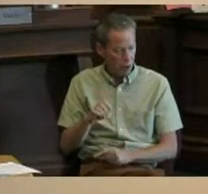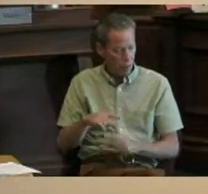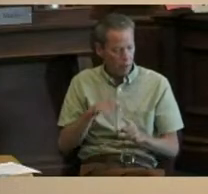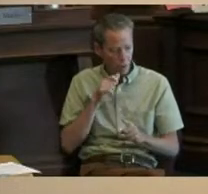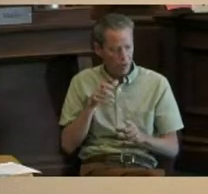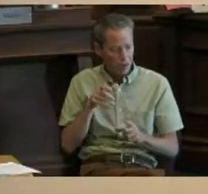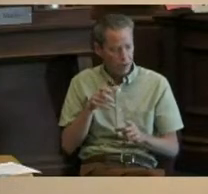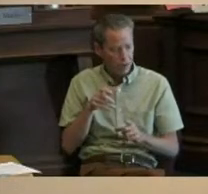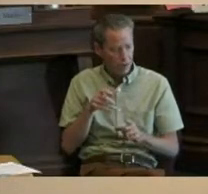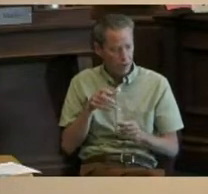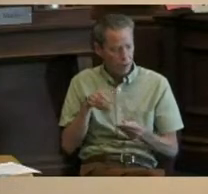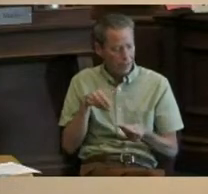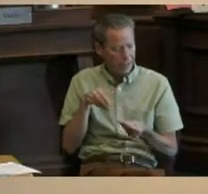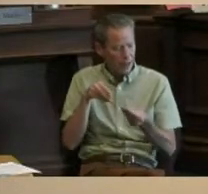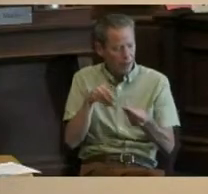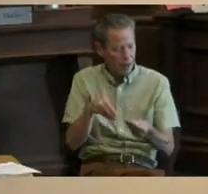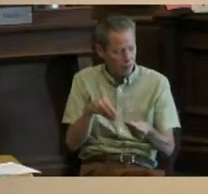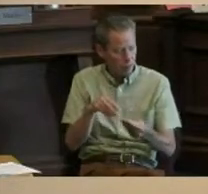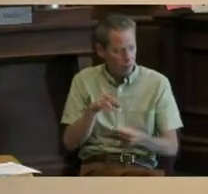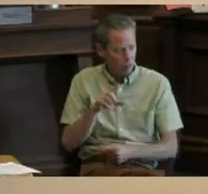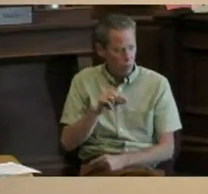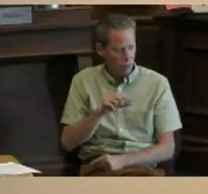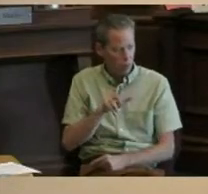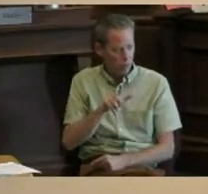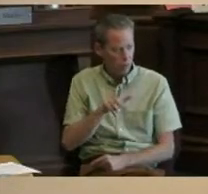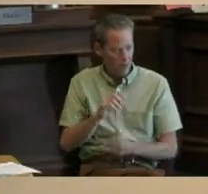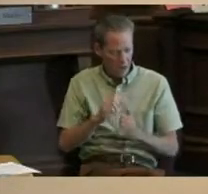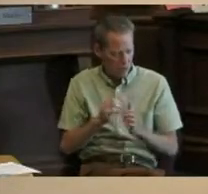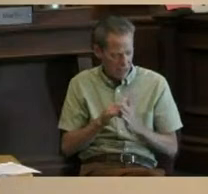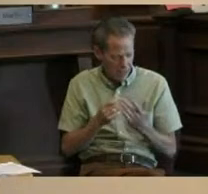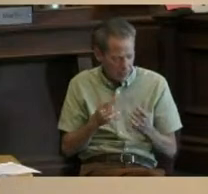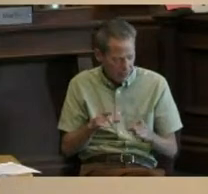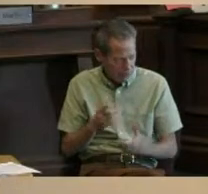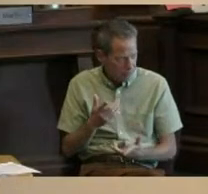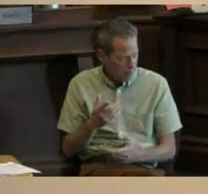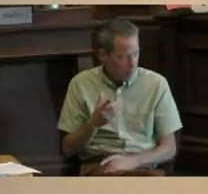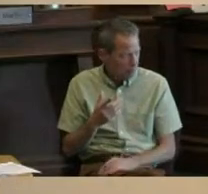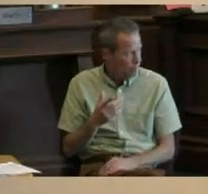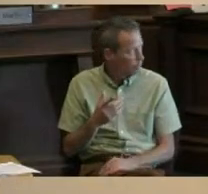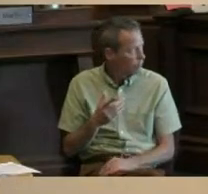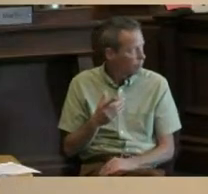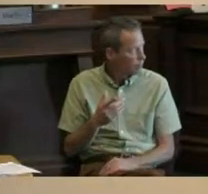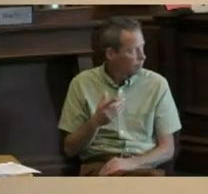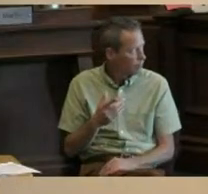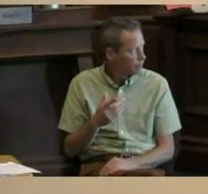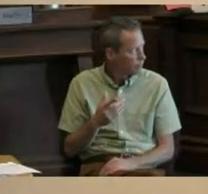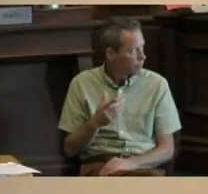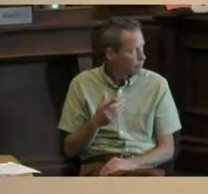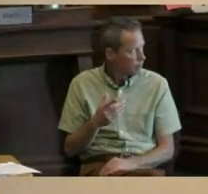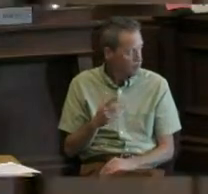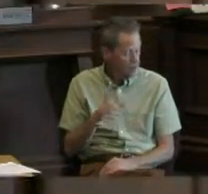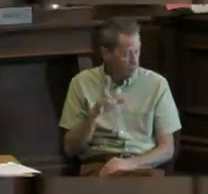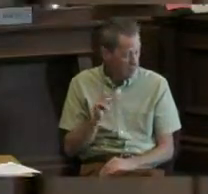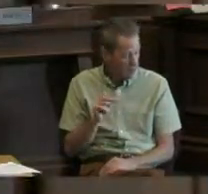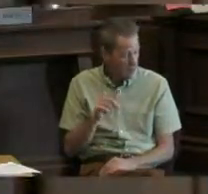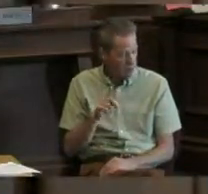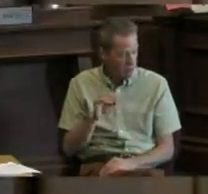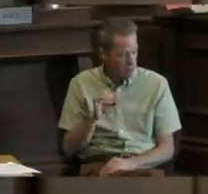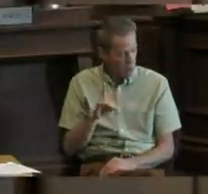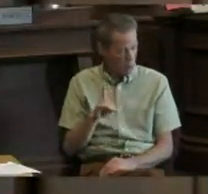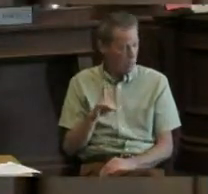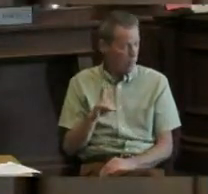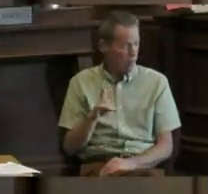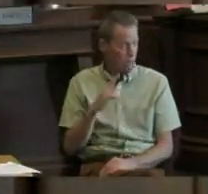the 2003 zoning code. How does that happen? So this has just essentially been unzoned